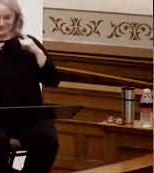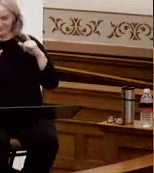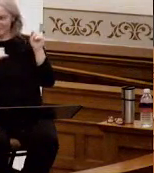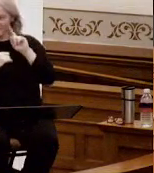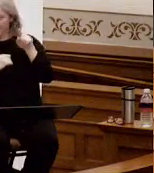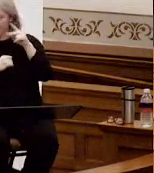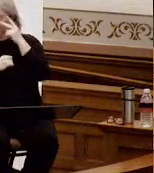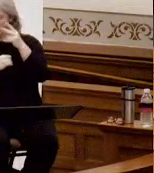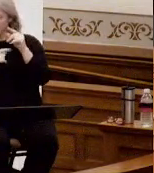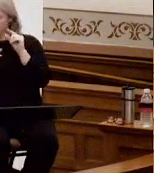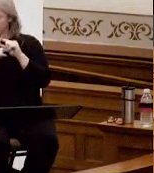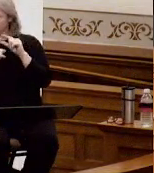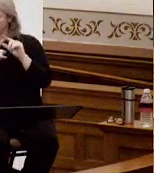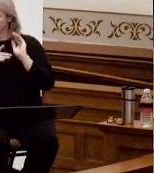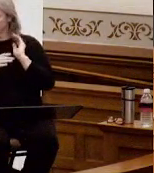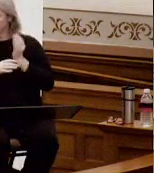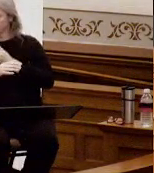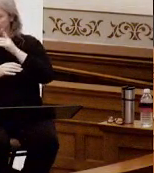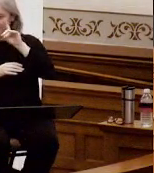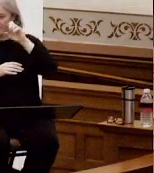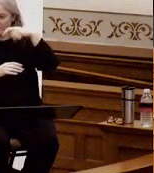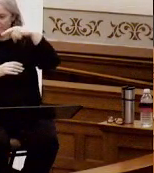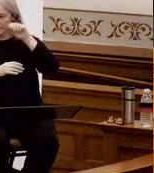we depart to serve?